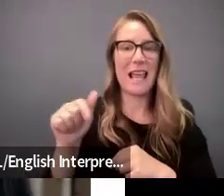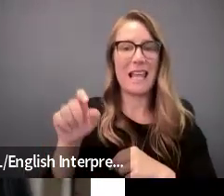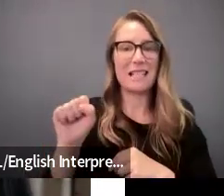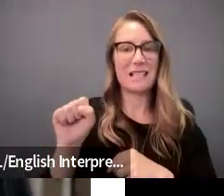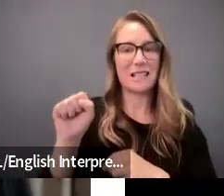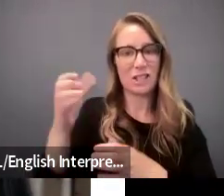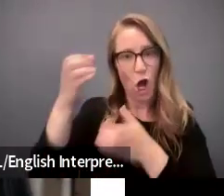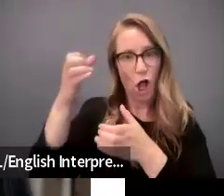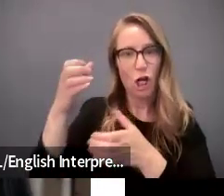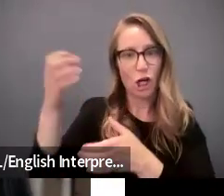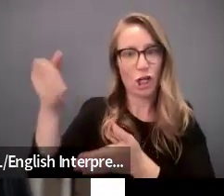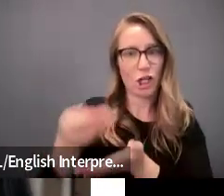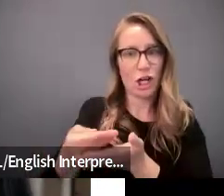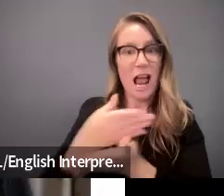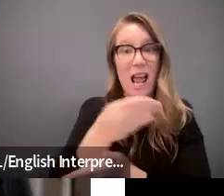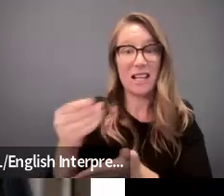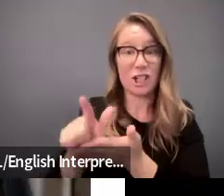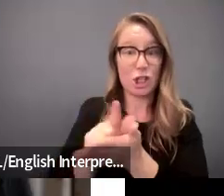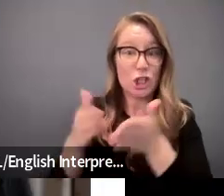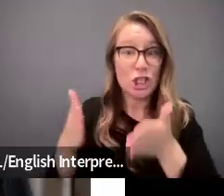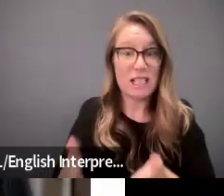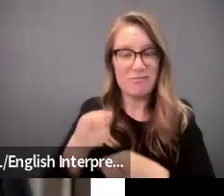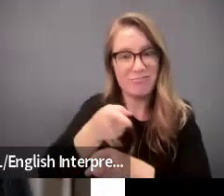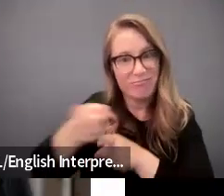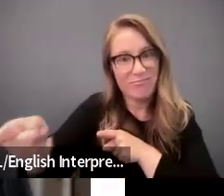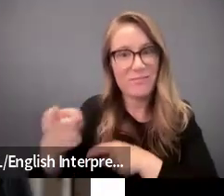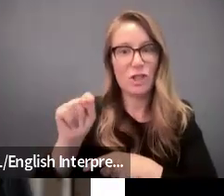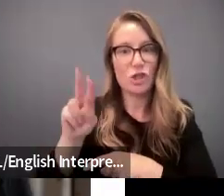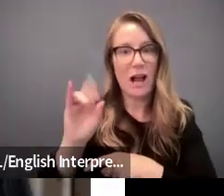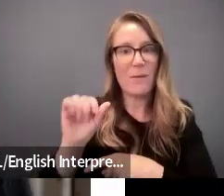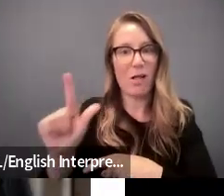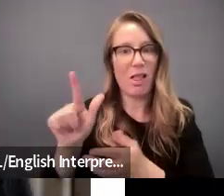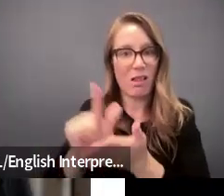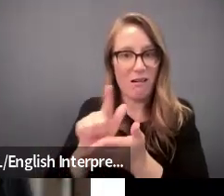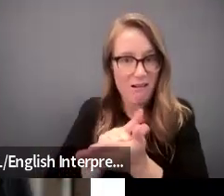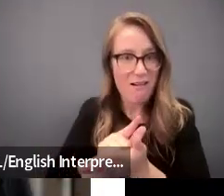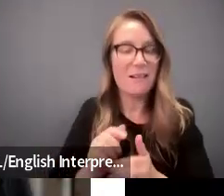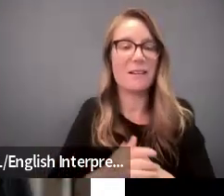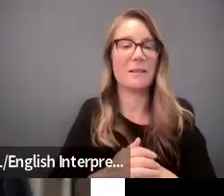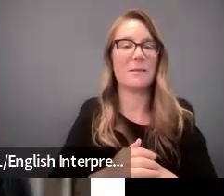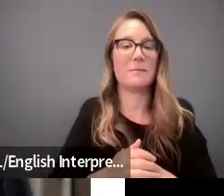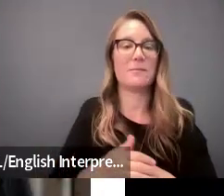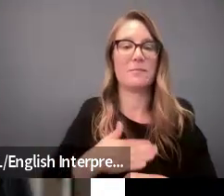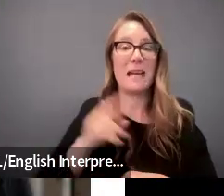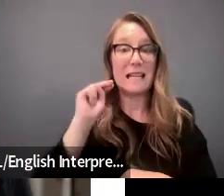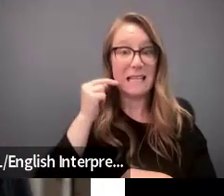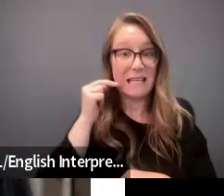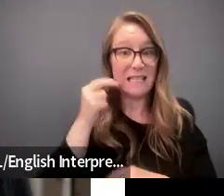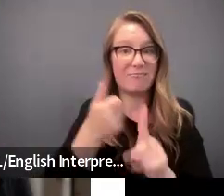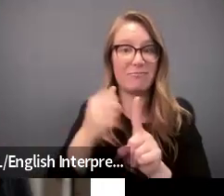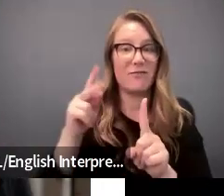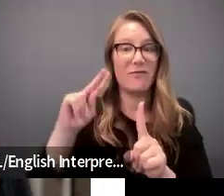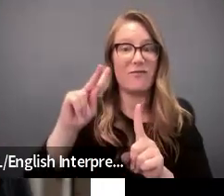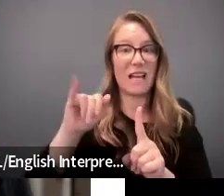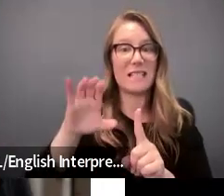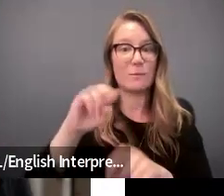scholar and attorney specializing in tribal law. And my niece, who is a vice